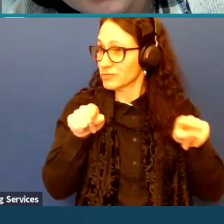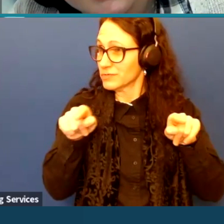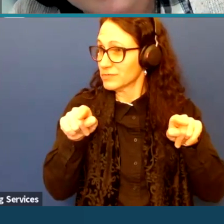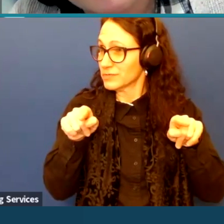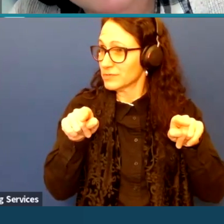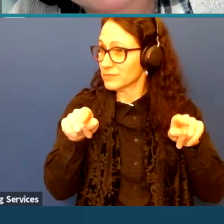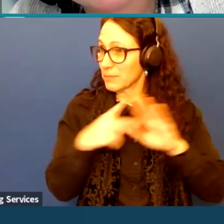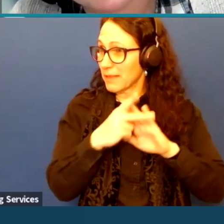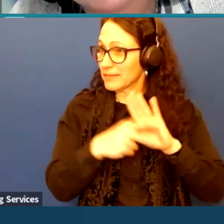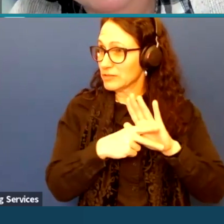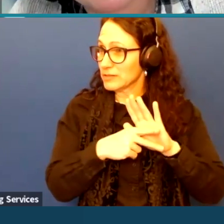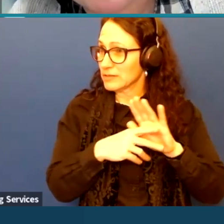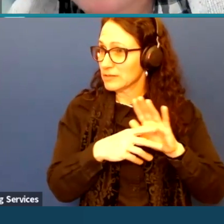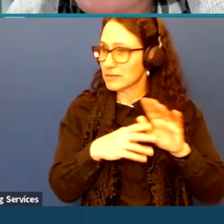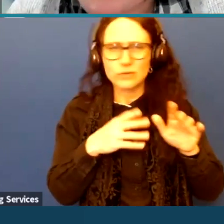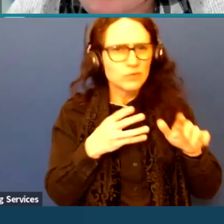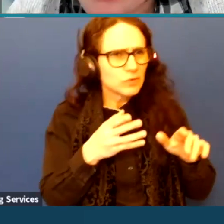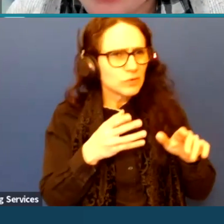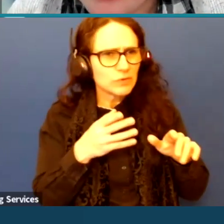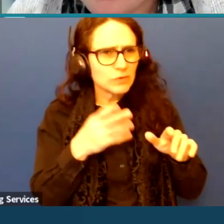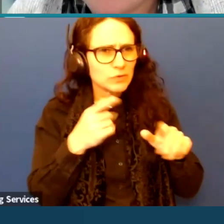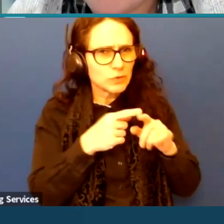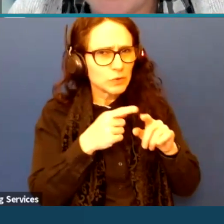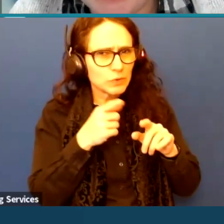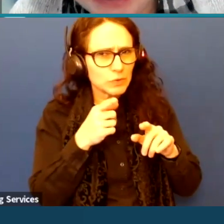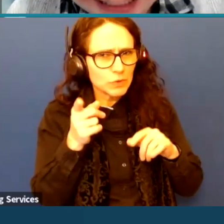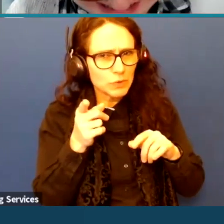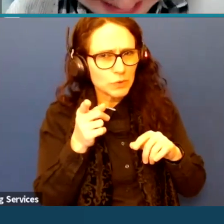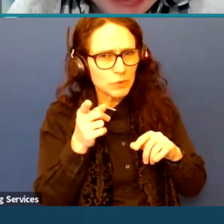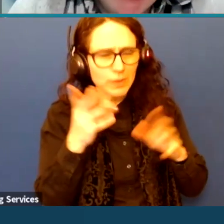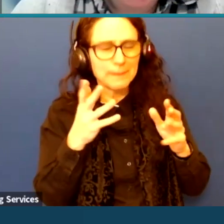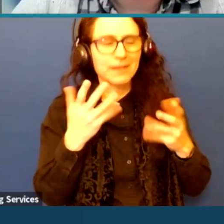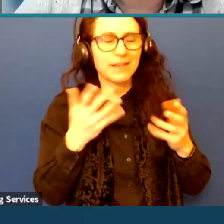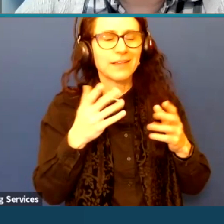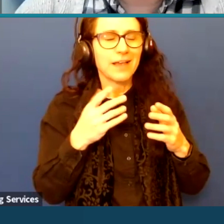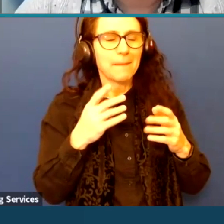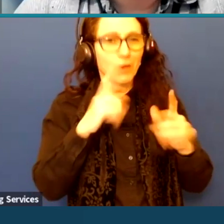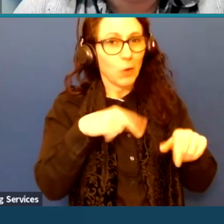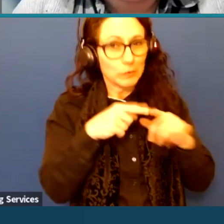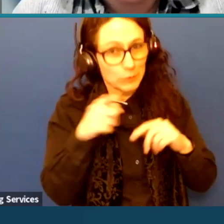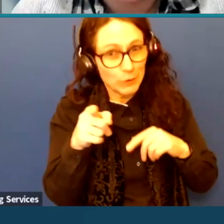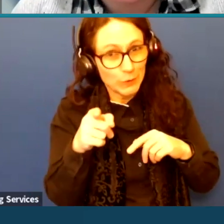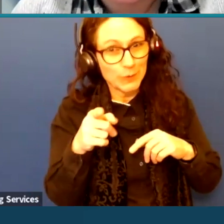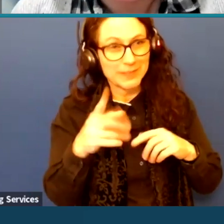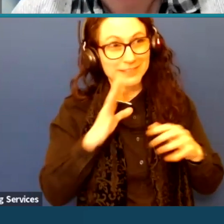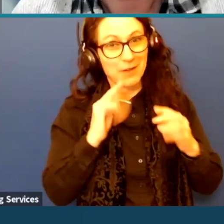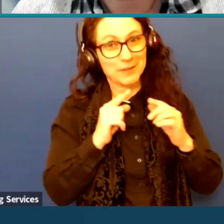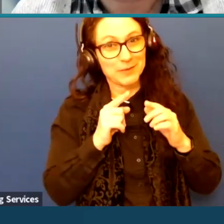Talk to you. Go to yeah.